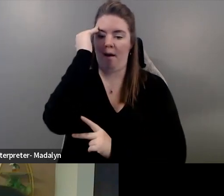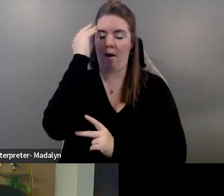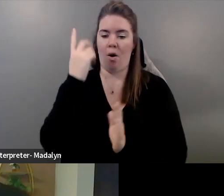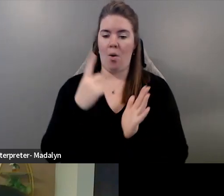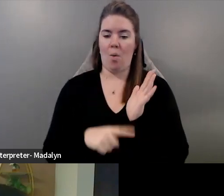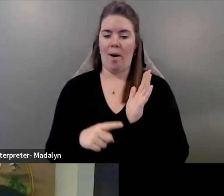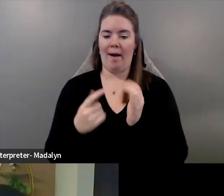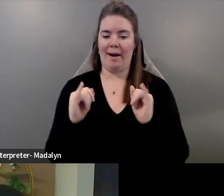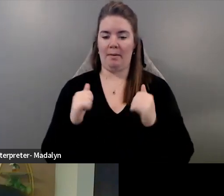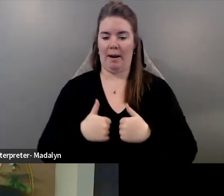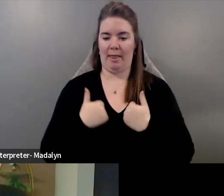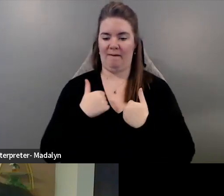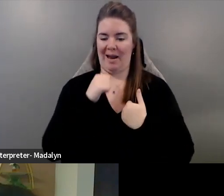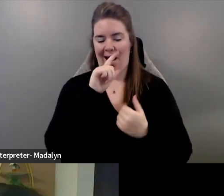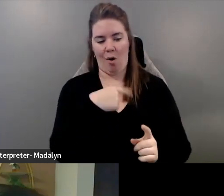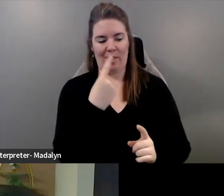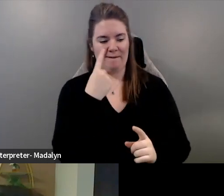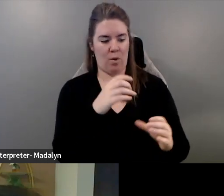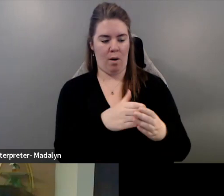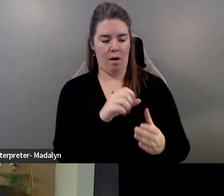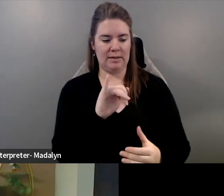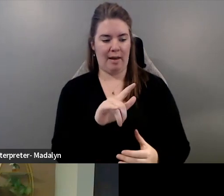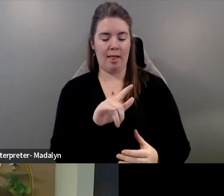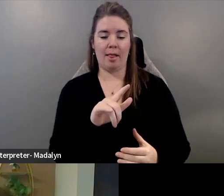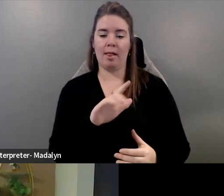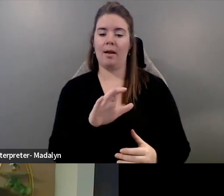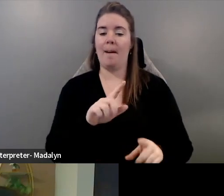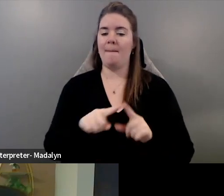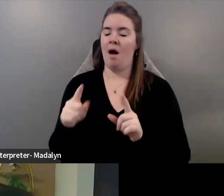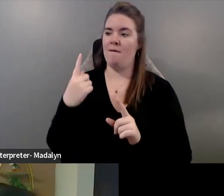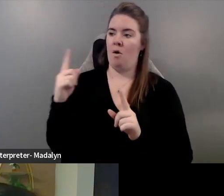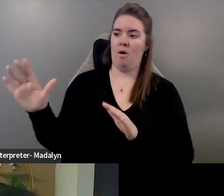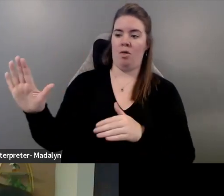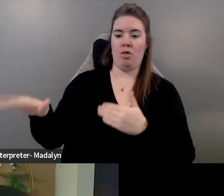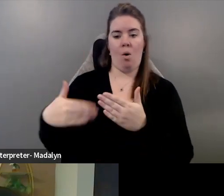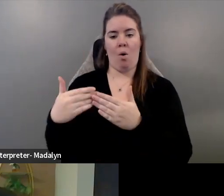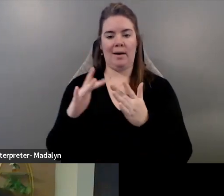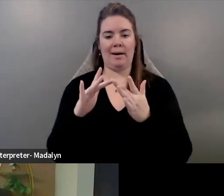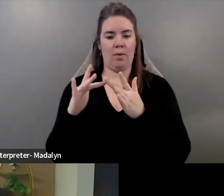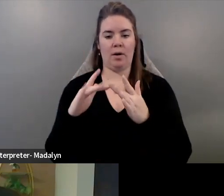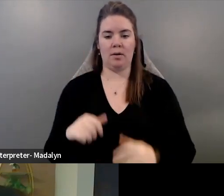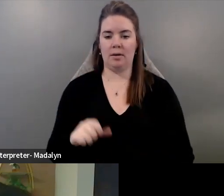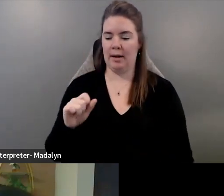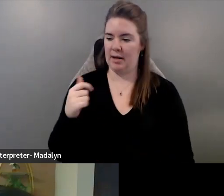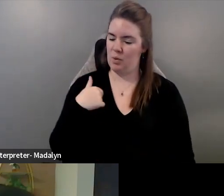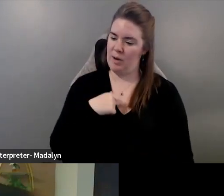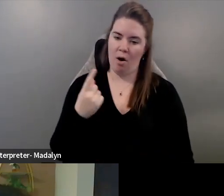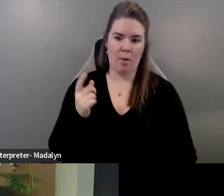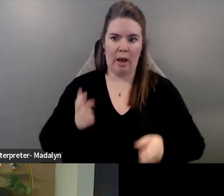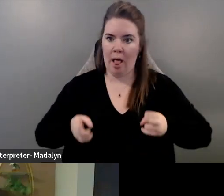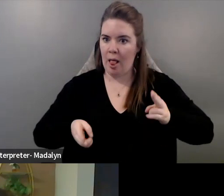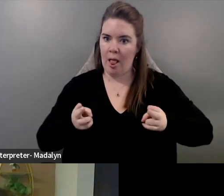but just for the for the network. So absolutely. So yeah, we're always hustling. Every last one of